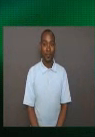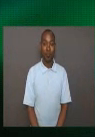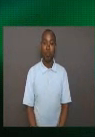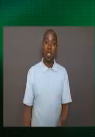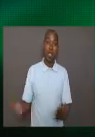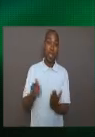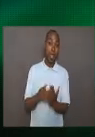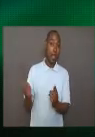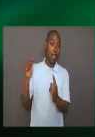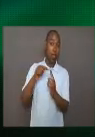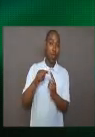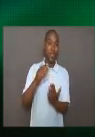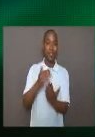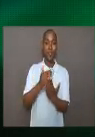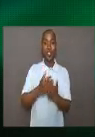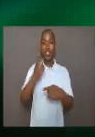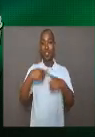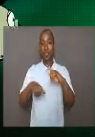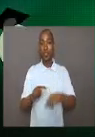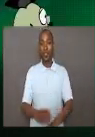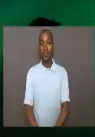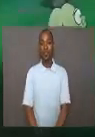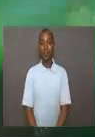Let's get back to our lesson.